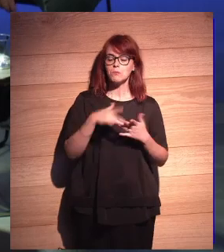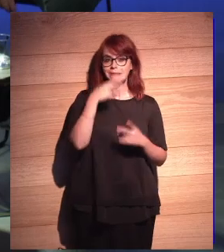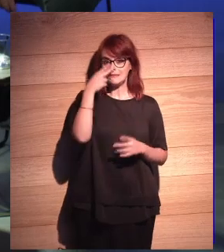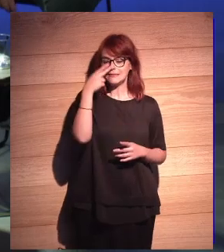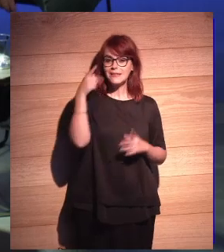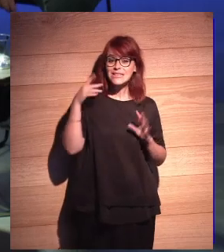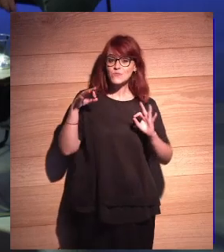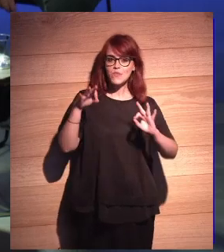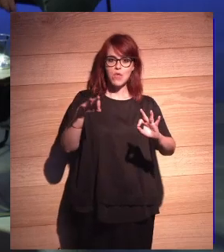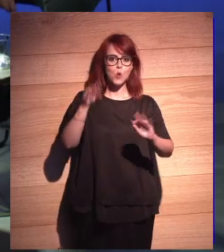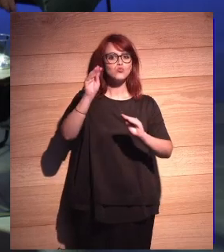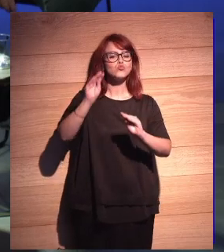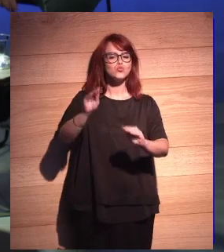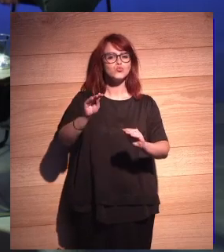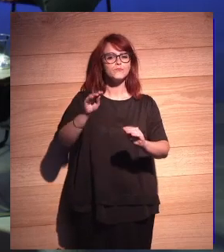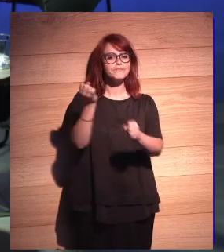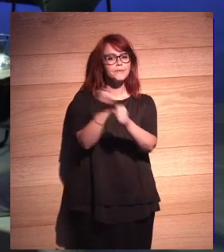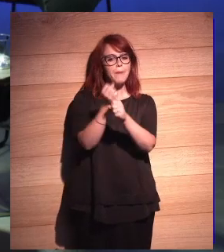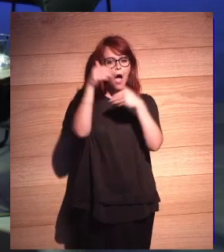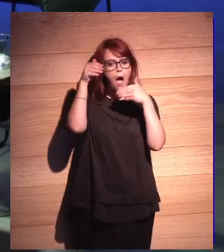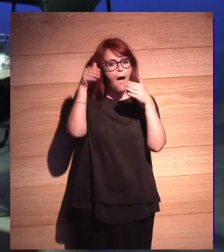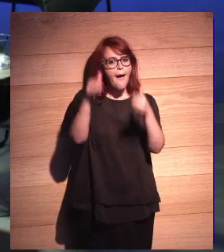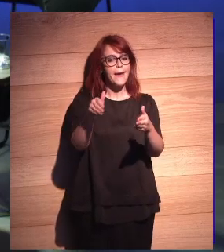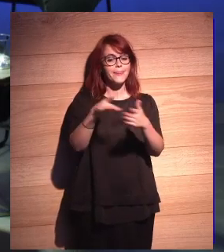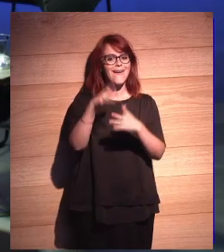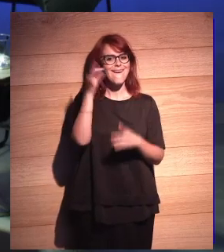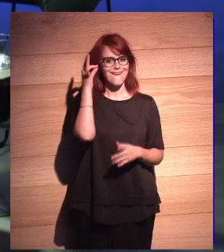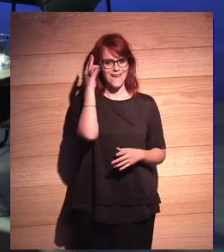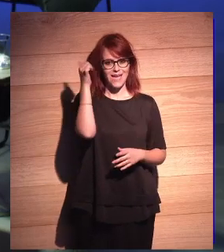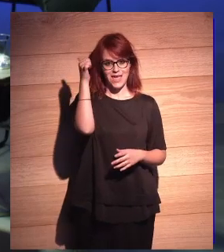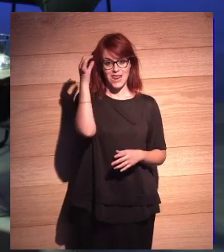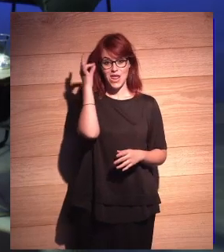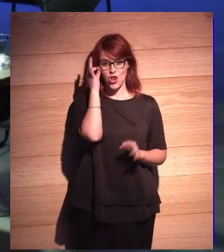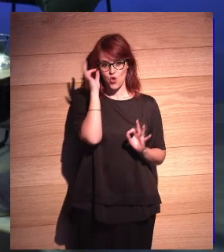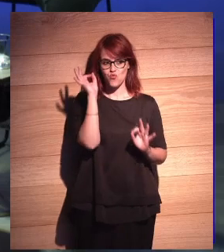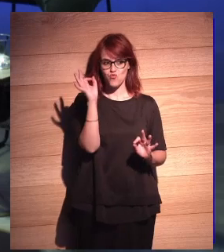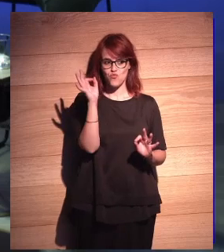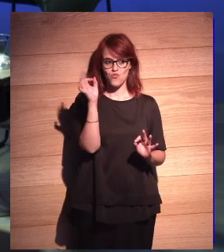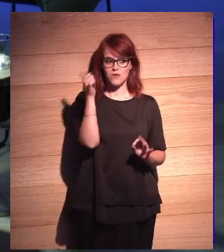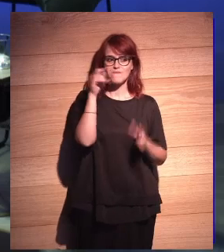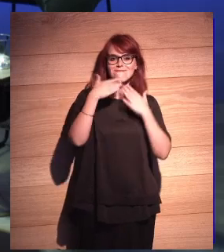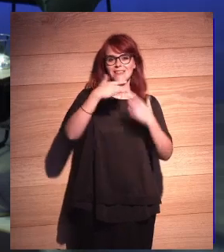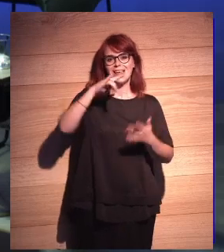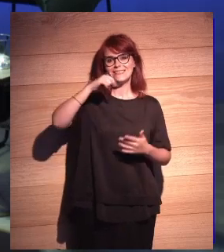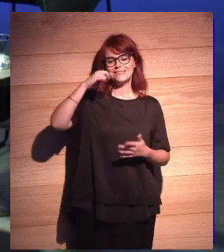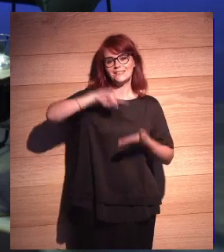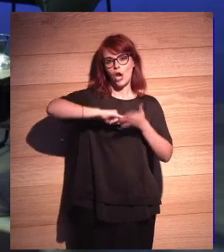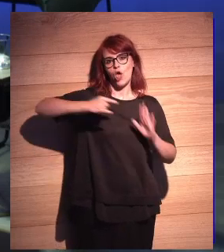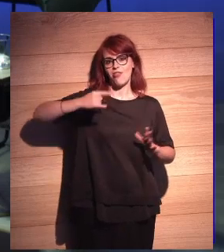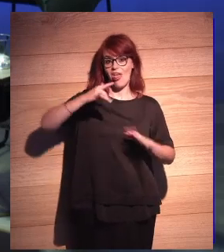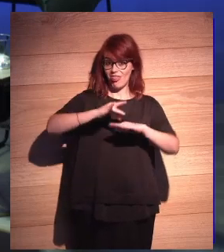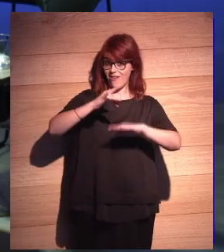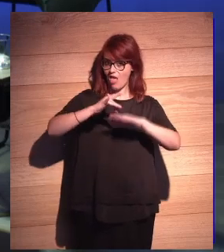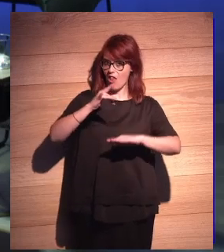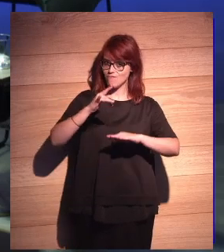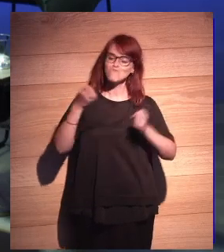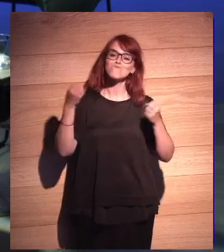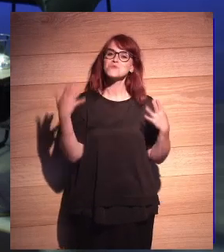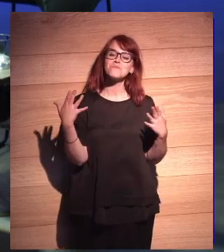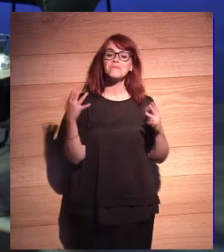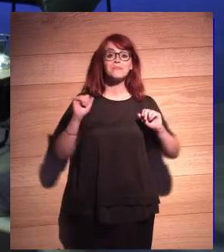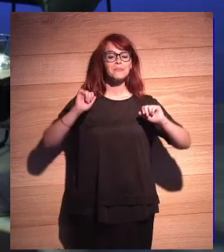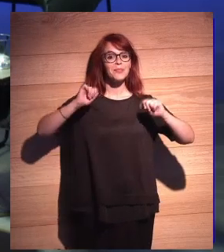Alcalá 31 exhibition art gallery. She uses also different